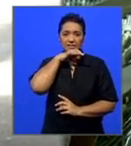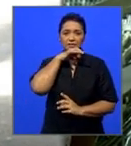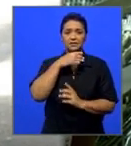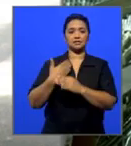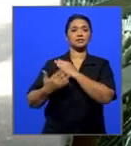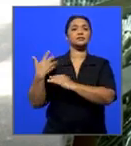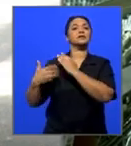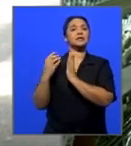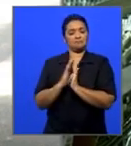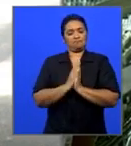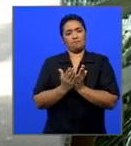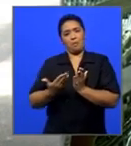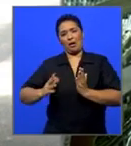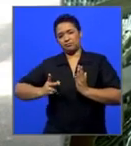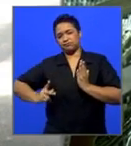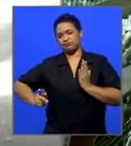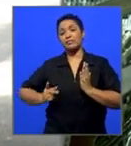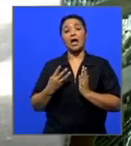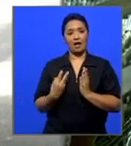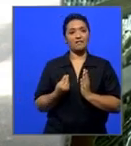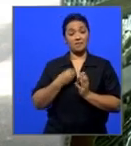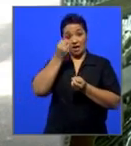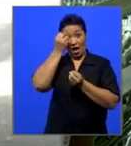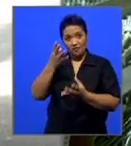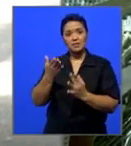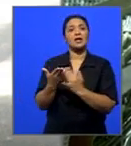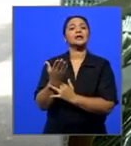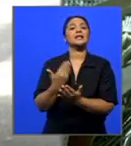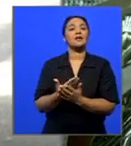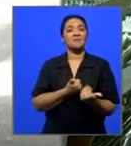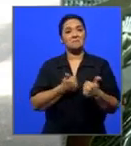that our children will one day have access to all of this information. Studio, back to you.